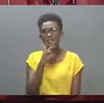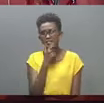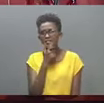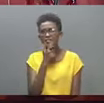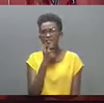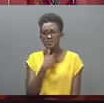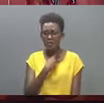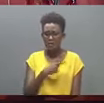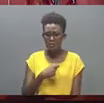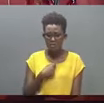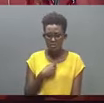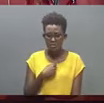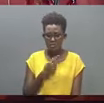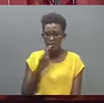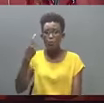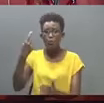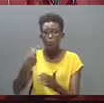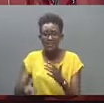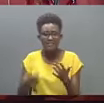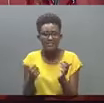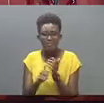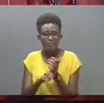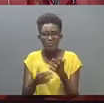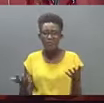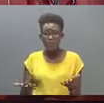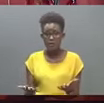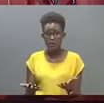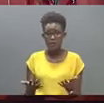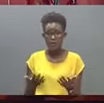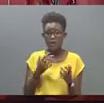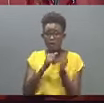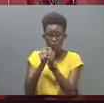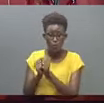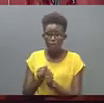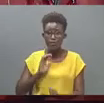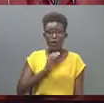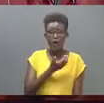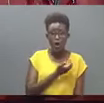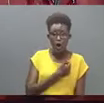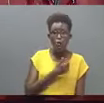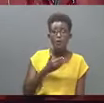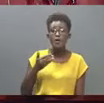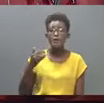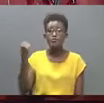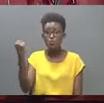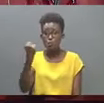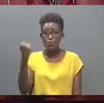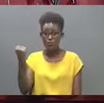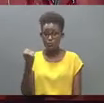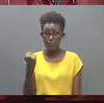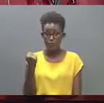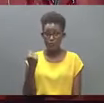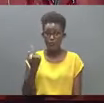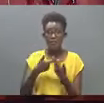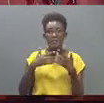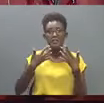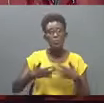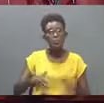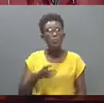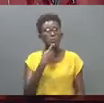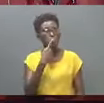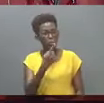kwibaza ibibazo. What is wrong? Ese niki kitagenda neza? With our gospel. N'ubutumwa bwacu. We are